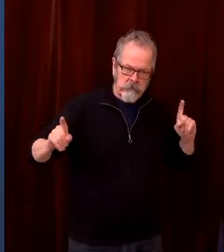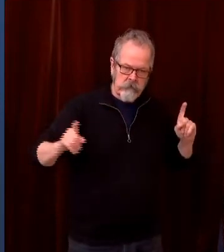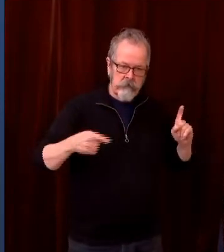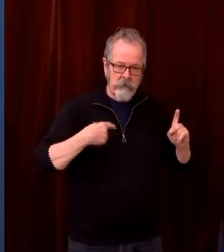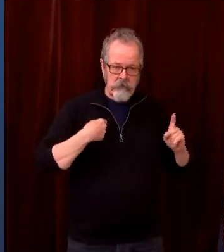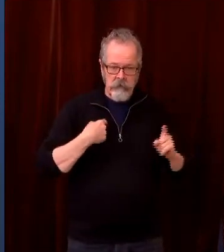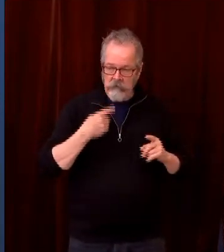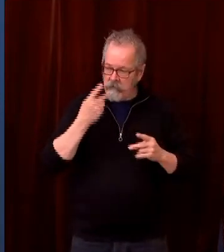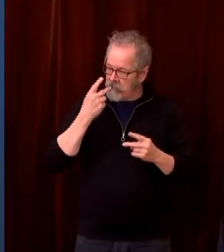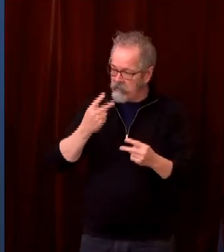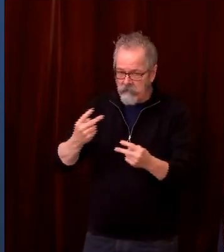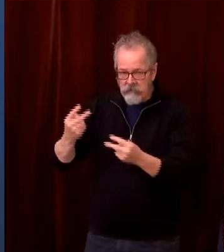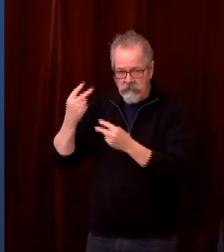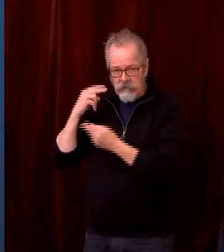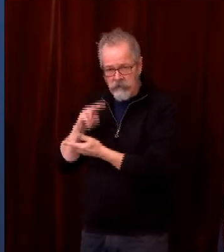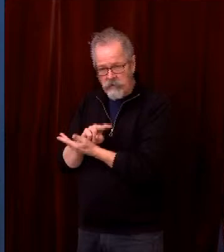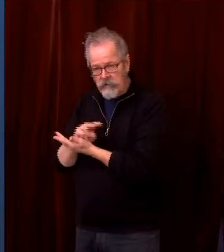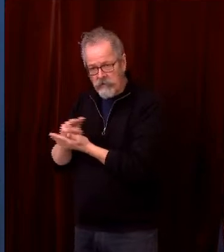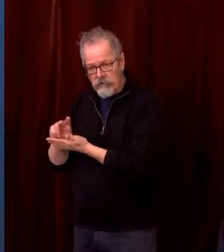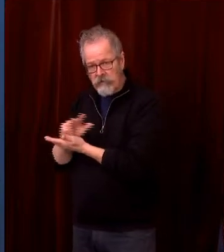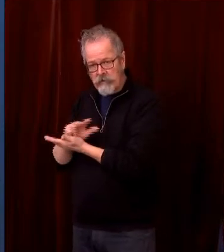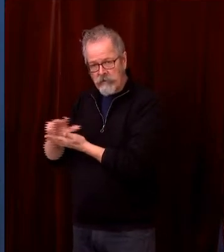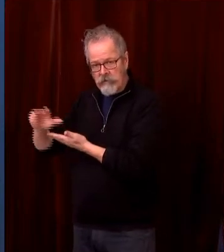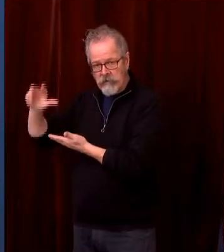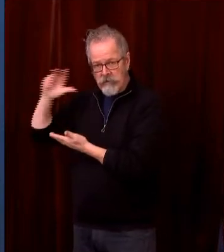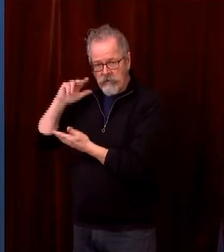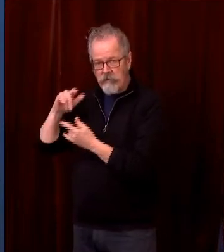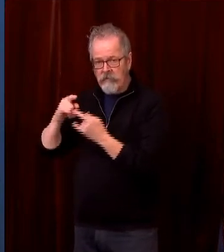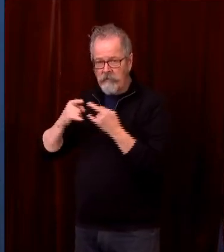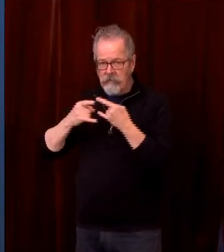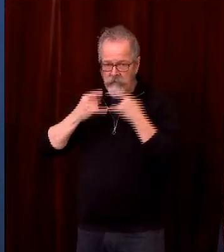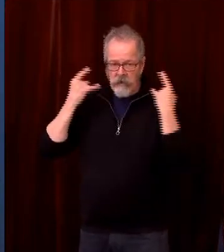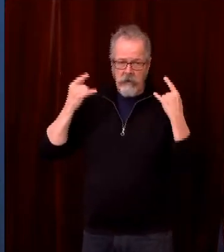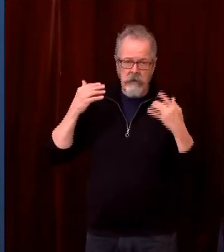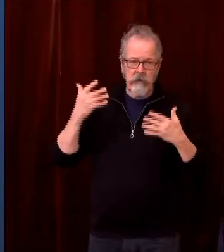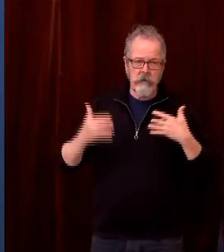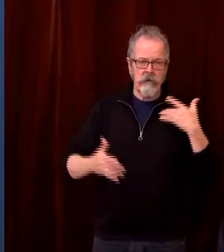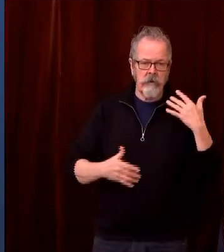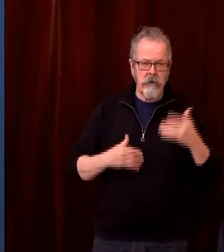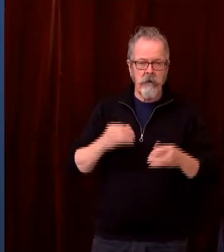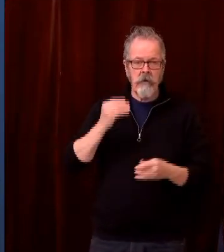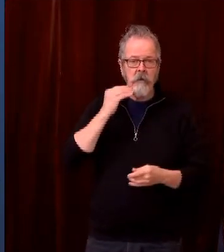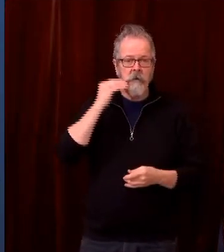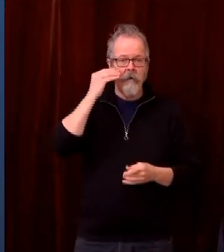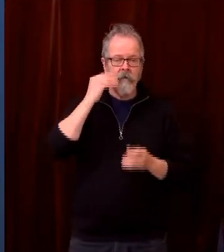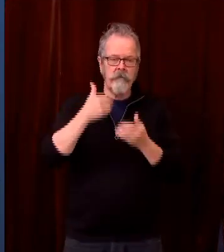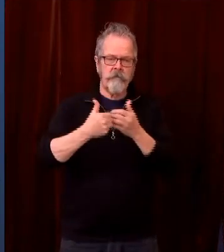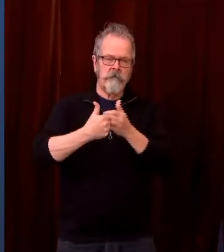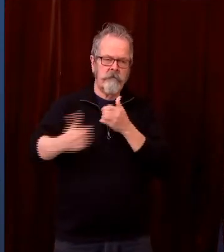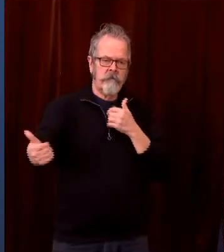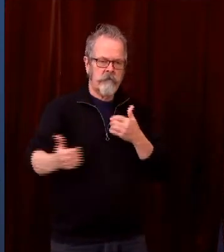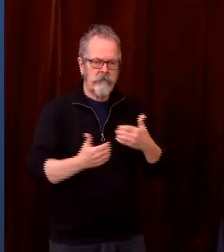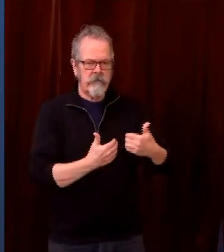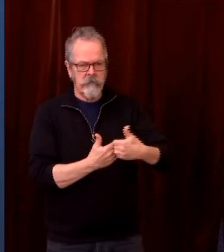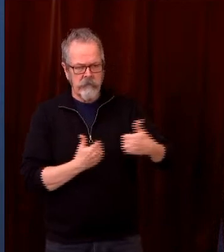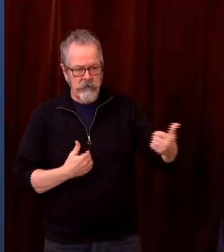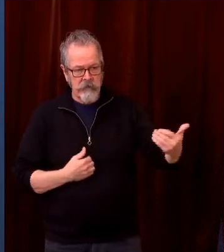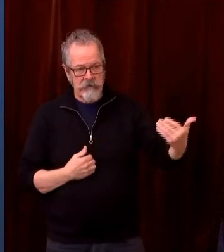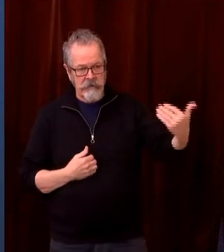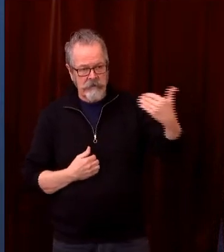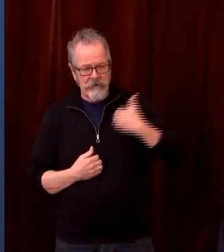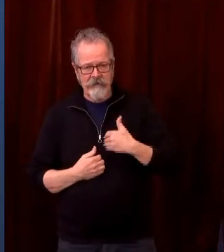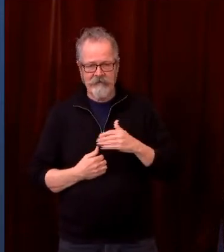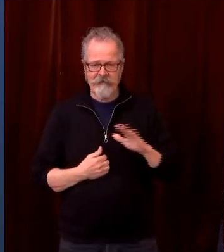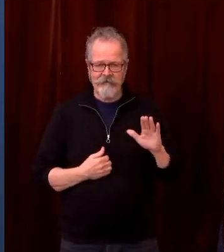whatever rules we had of not having people come into our homes to socialize, we got to be more rigorous now